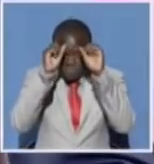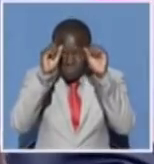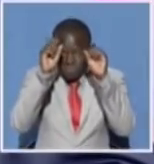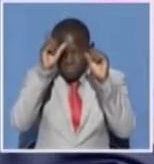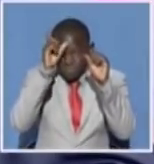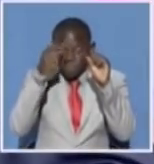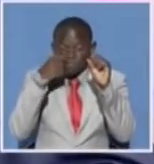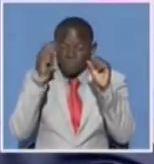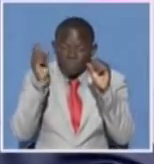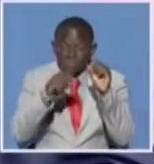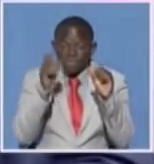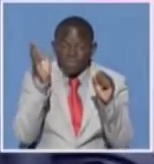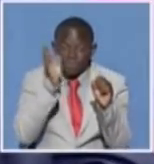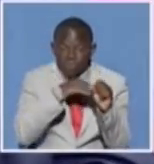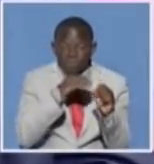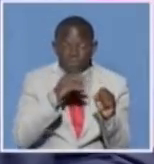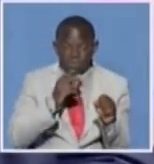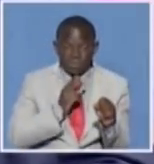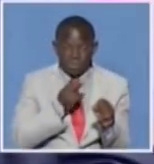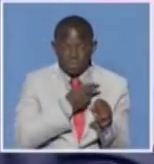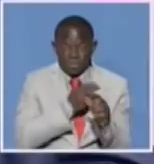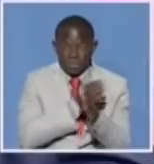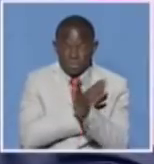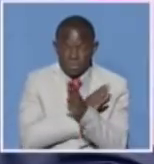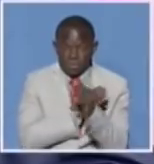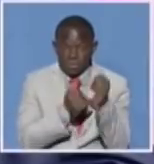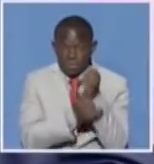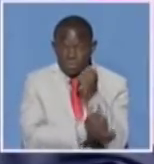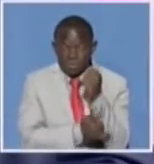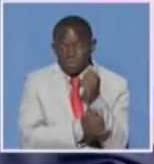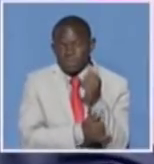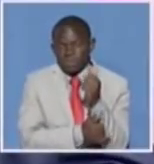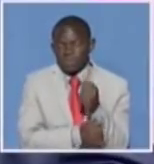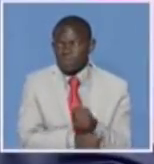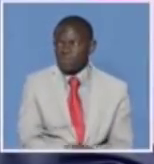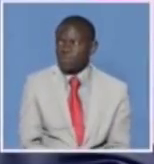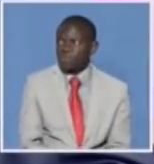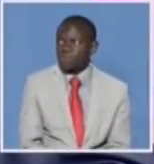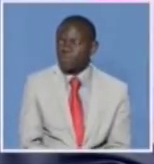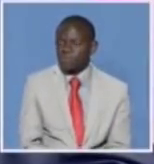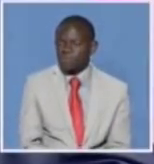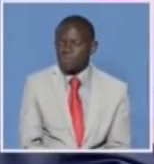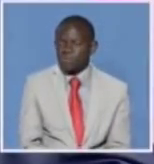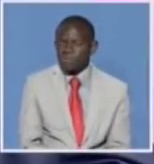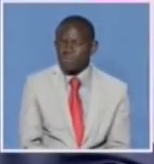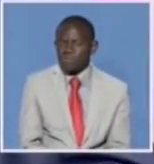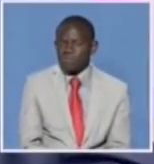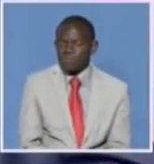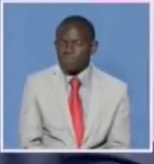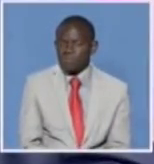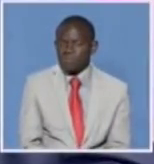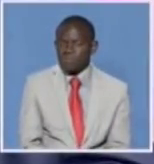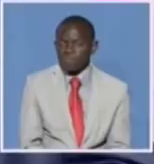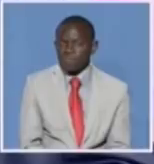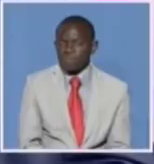we put more resources as a country in education. Now, doing that will give us an opportunity